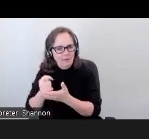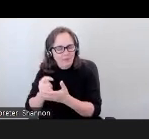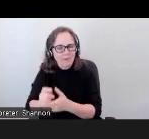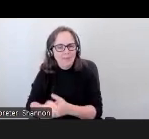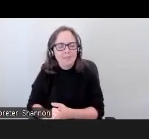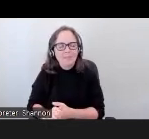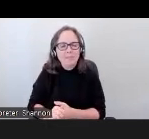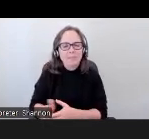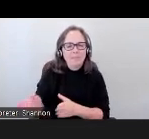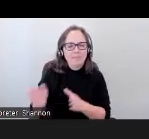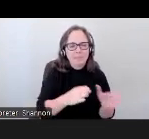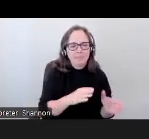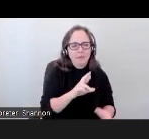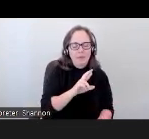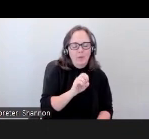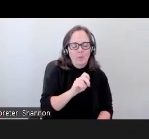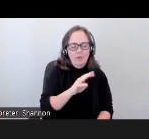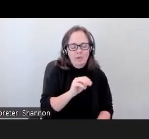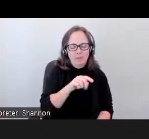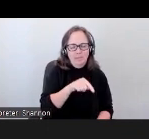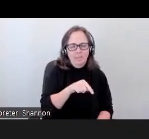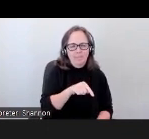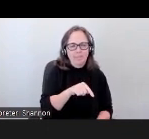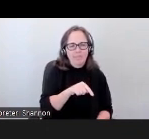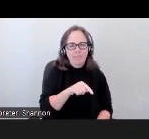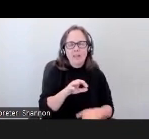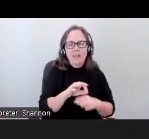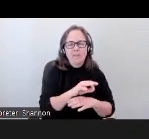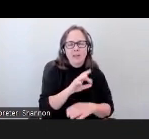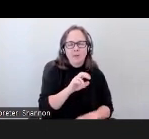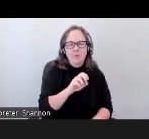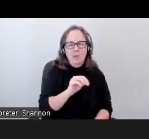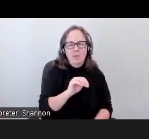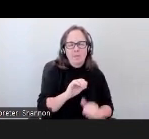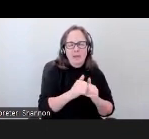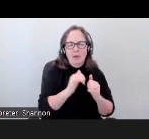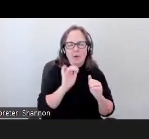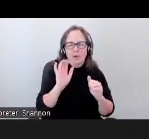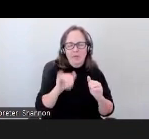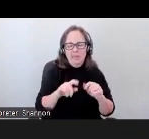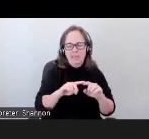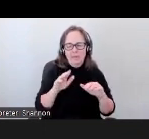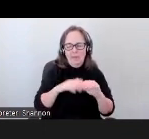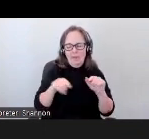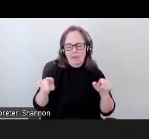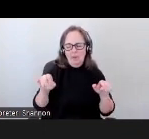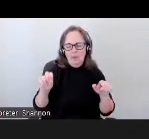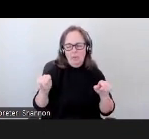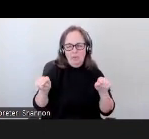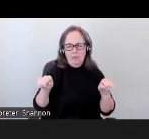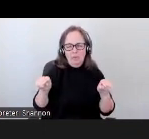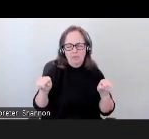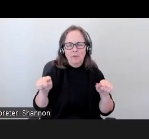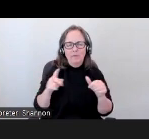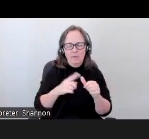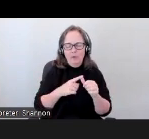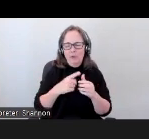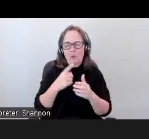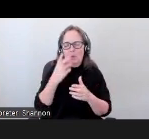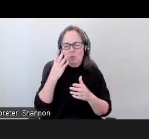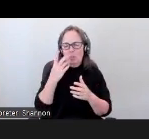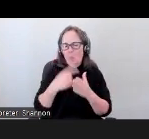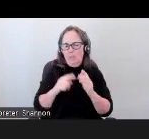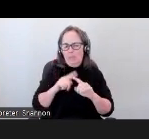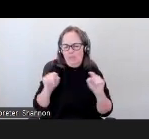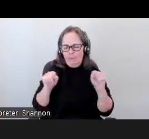So rectum, let's talk about the function of rectum and how it differs than colon before we talk about the management